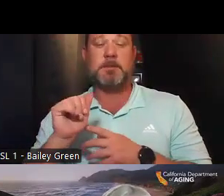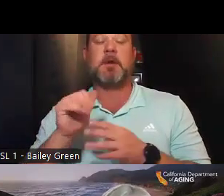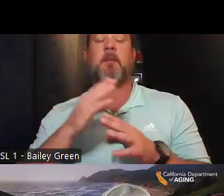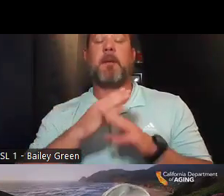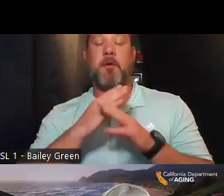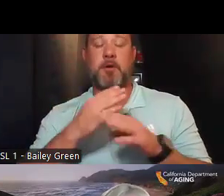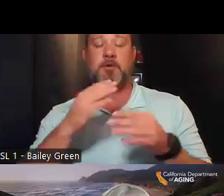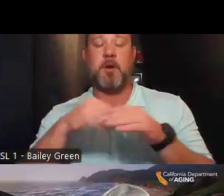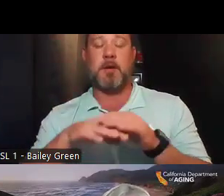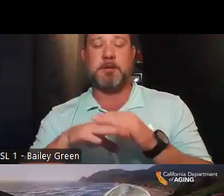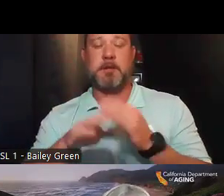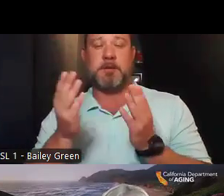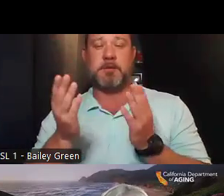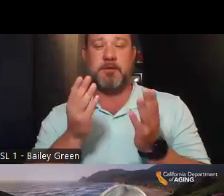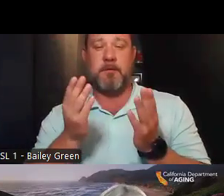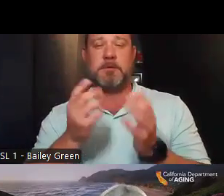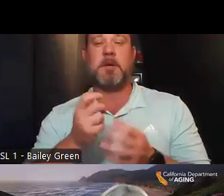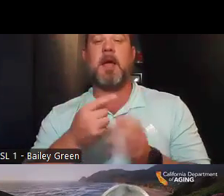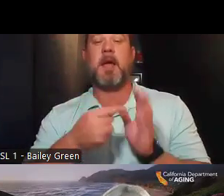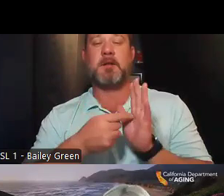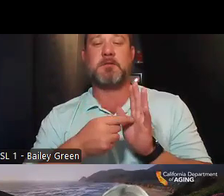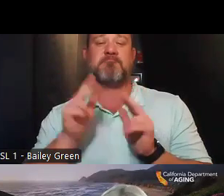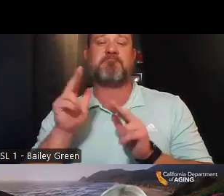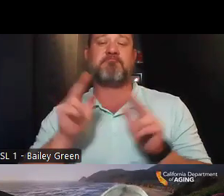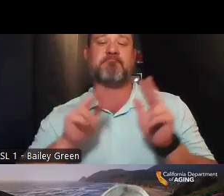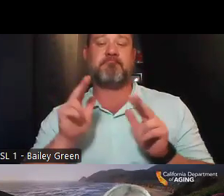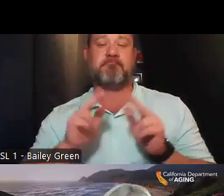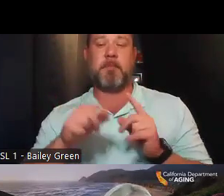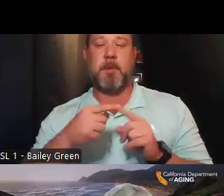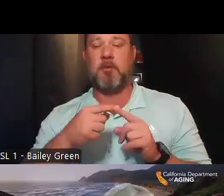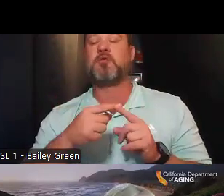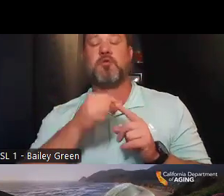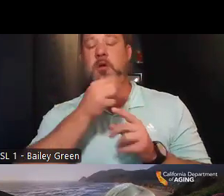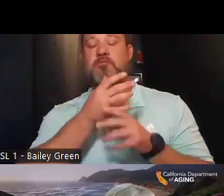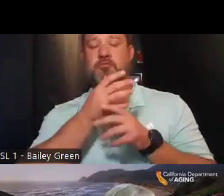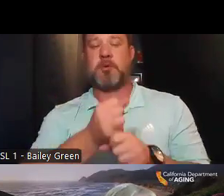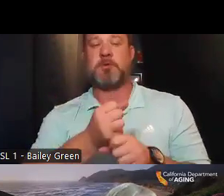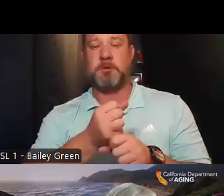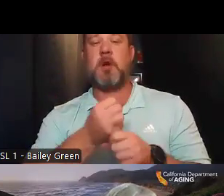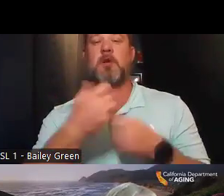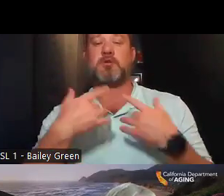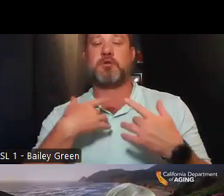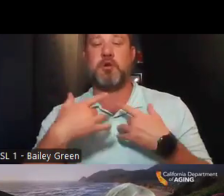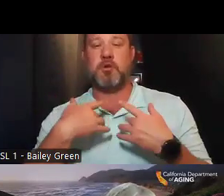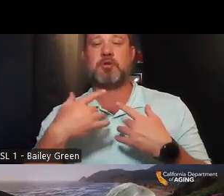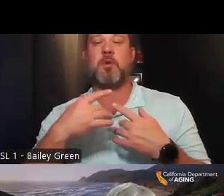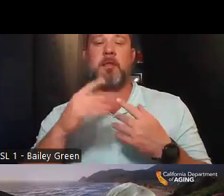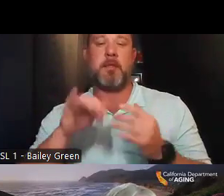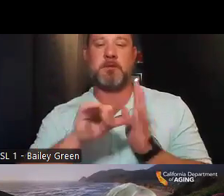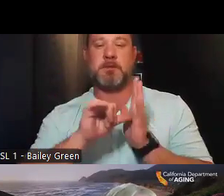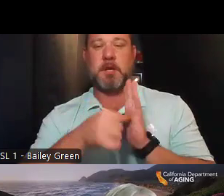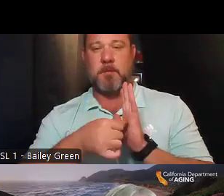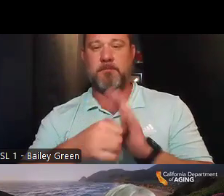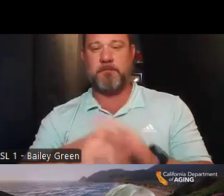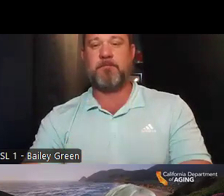accessing services and expressed apprehension about doing so due to mistrust and concerns with perceived stigma.